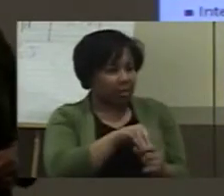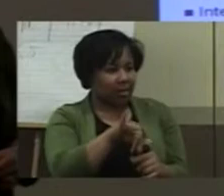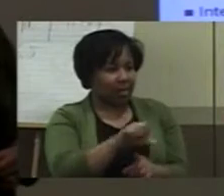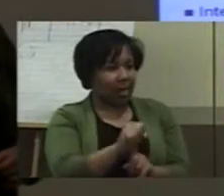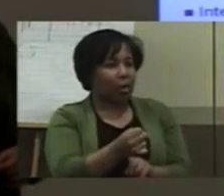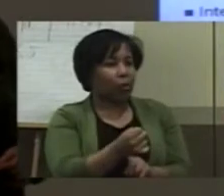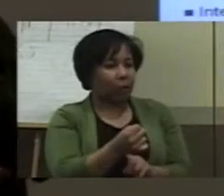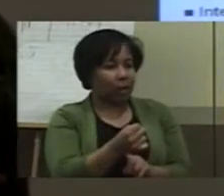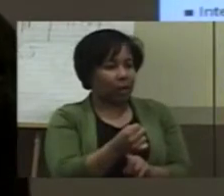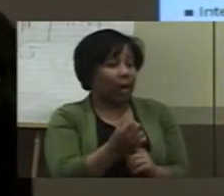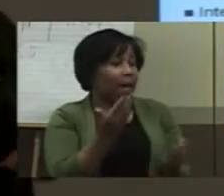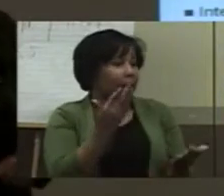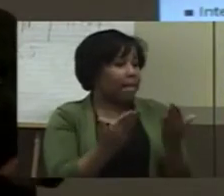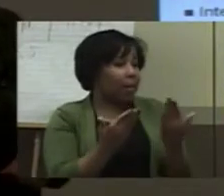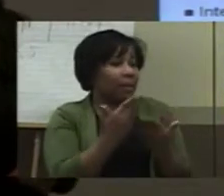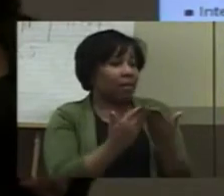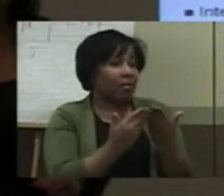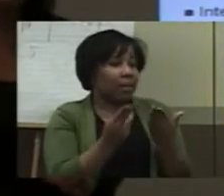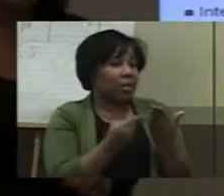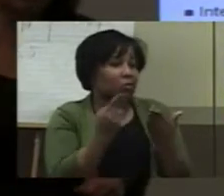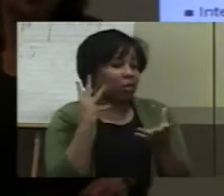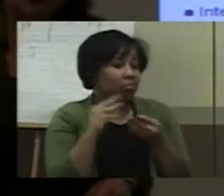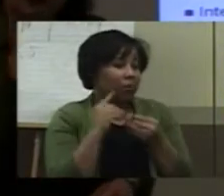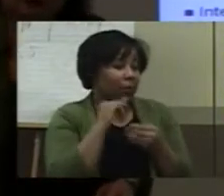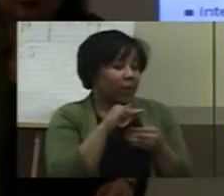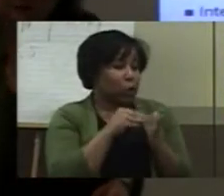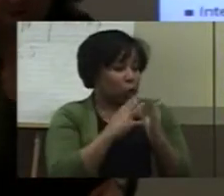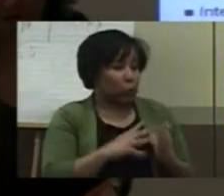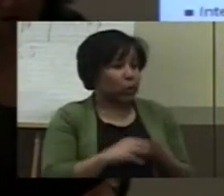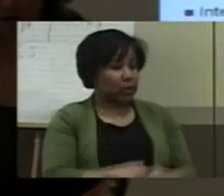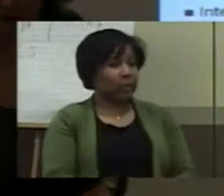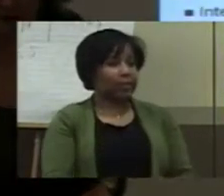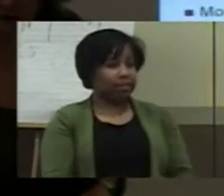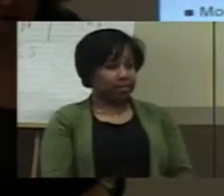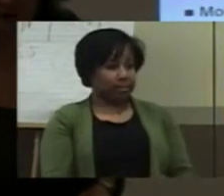category. Maybe there's some history for the student.